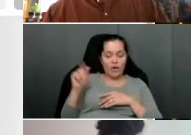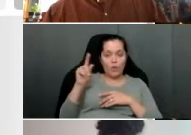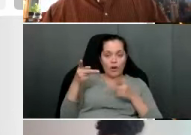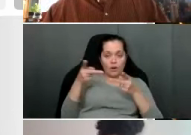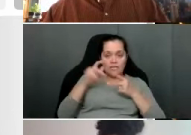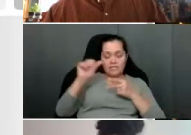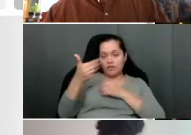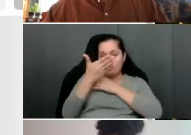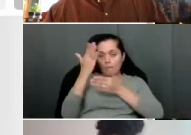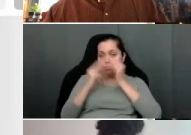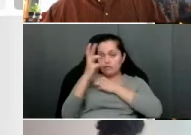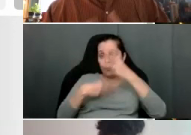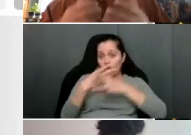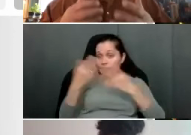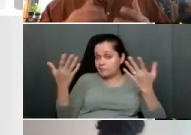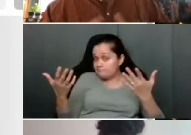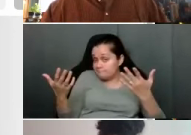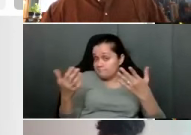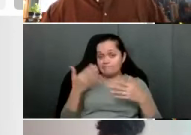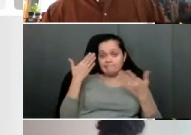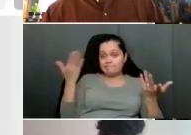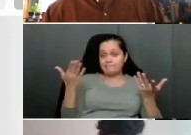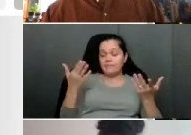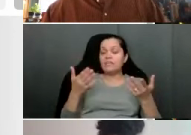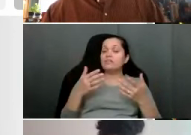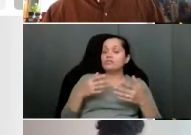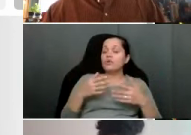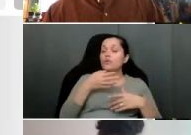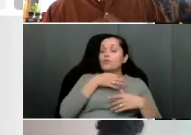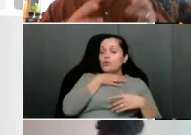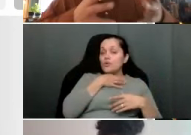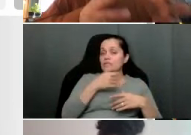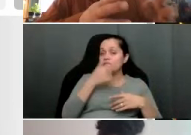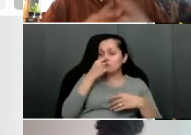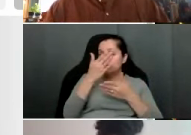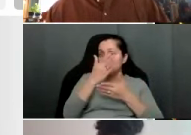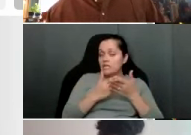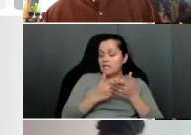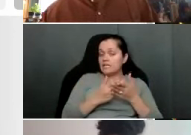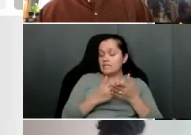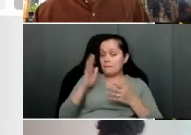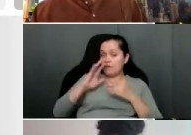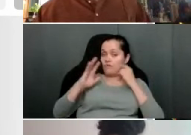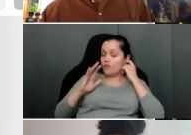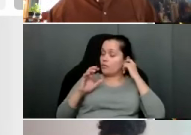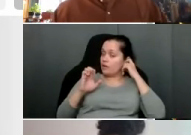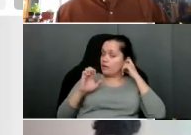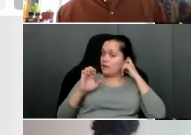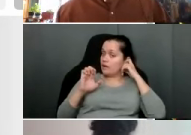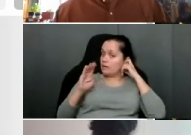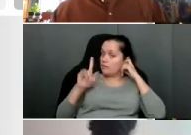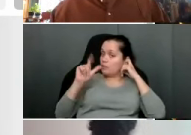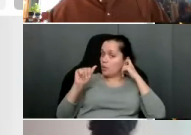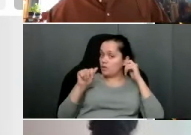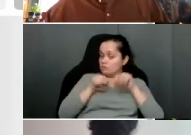other parts of the world? Well, the curious thing is that when there was this Ebola outbreak,